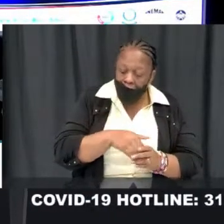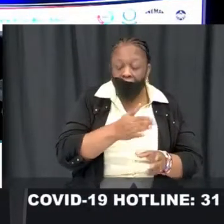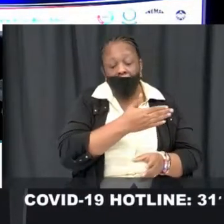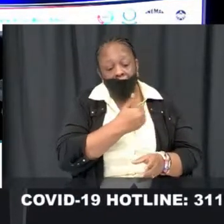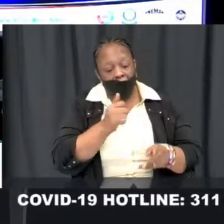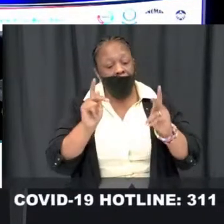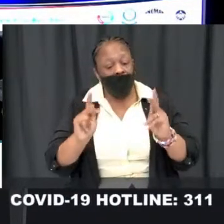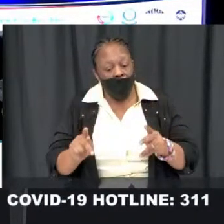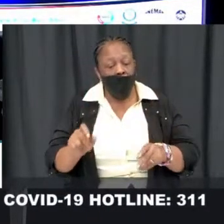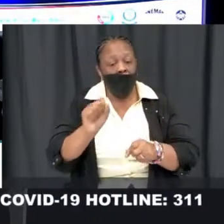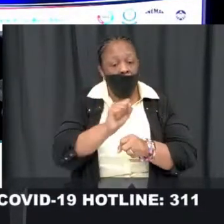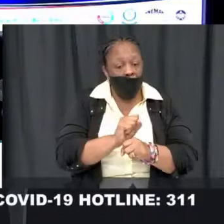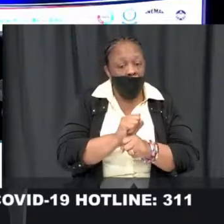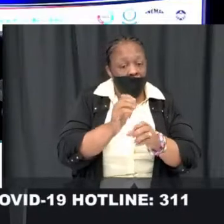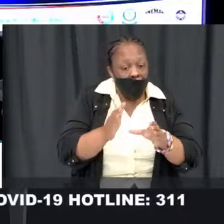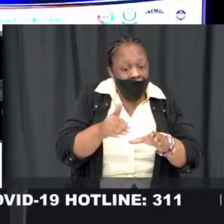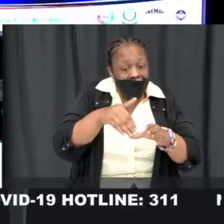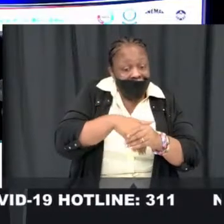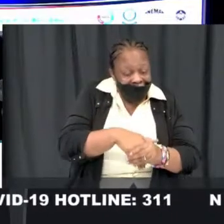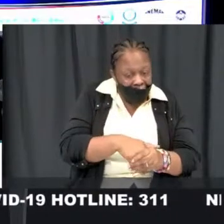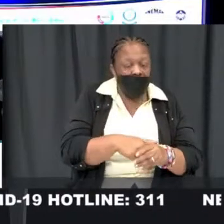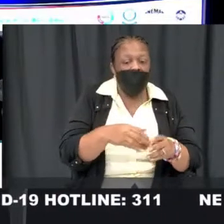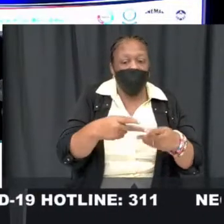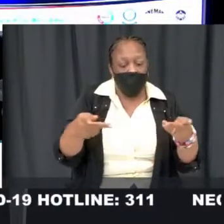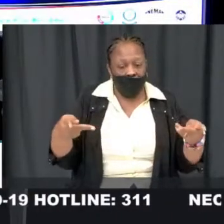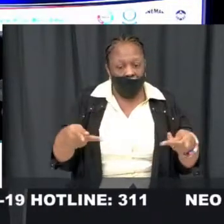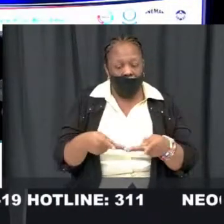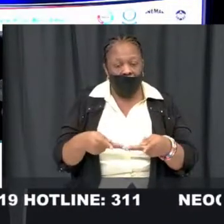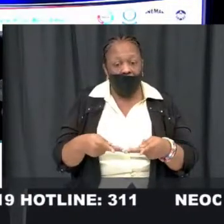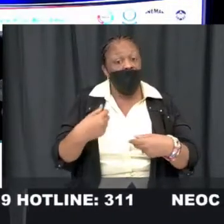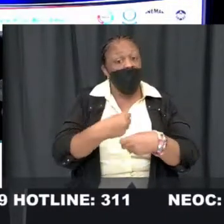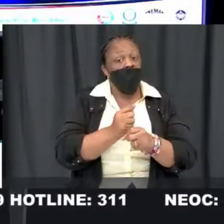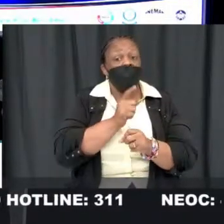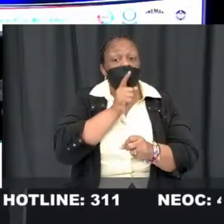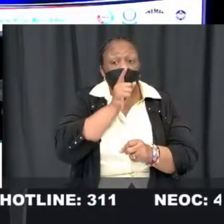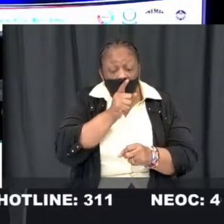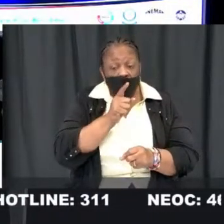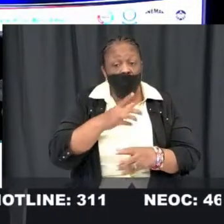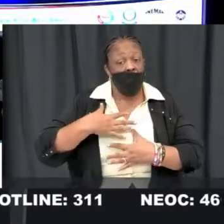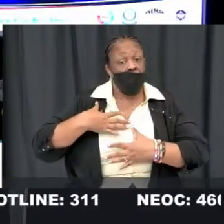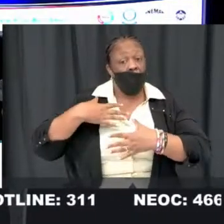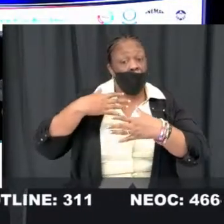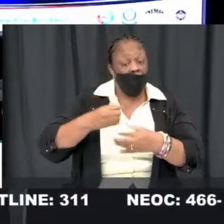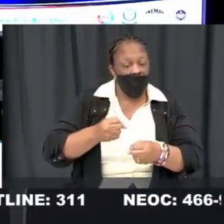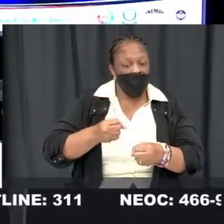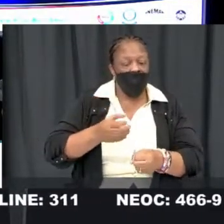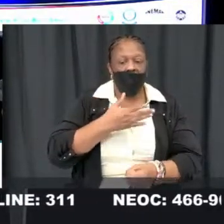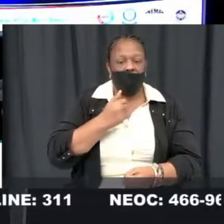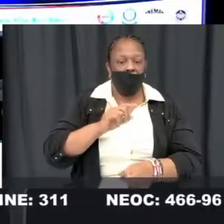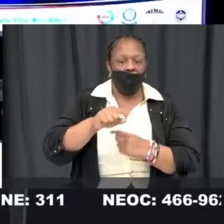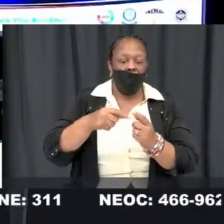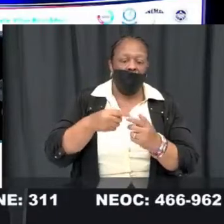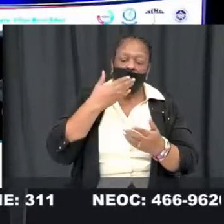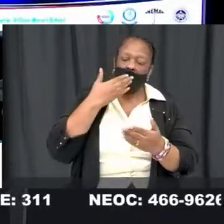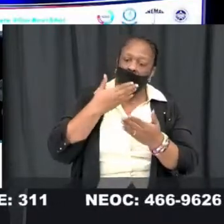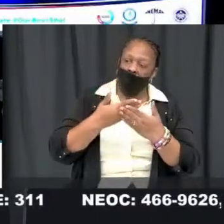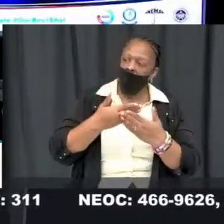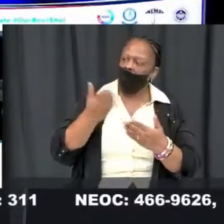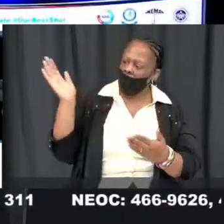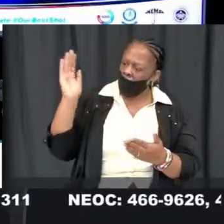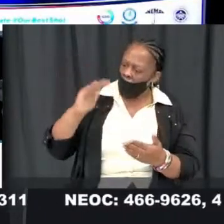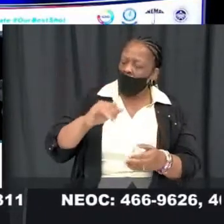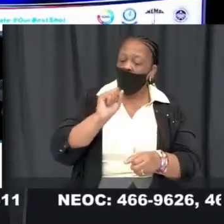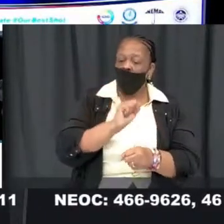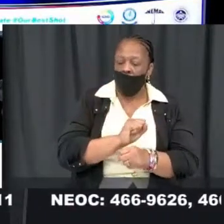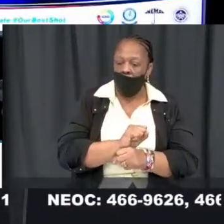your employees to make sure they too are healthy and they are well when coming into work, or even